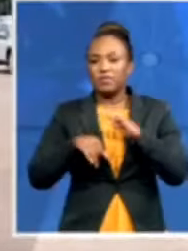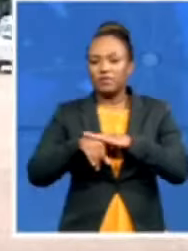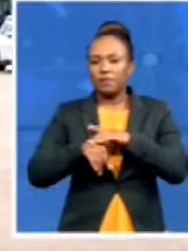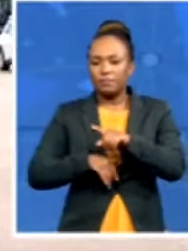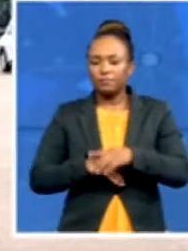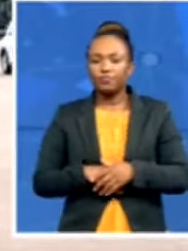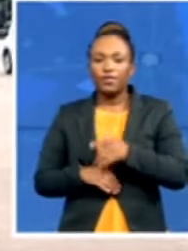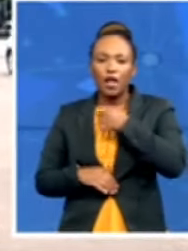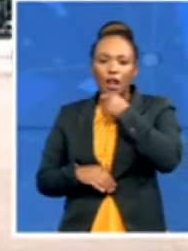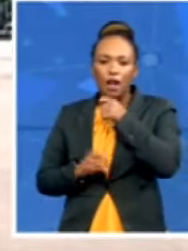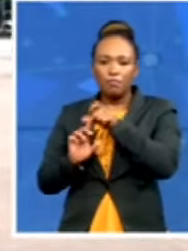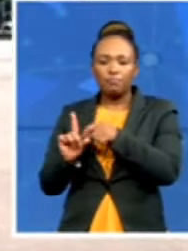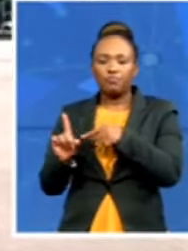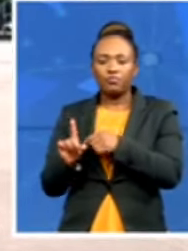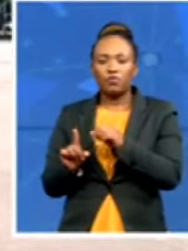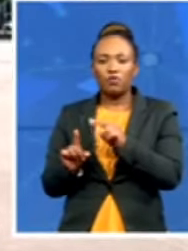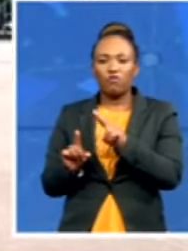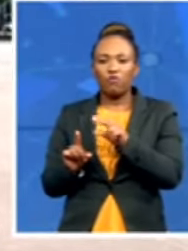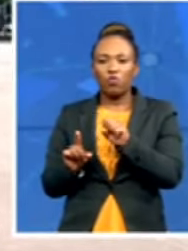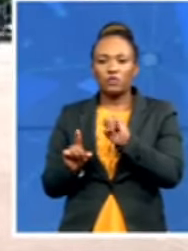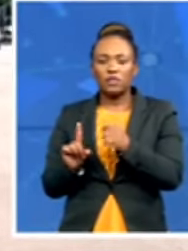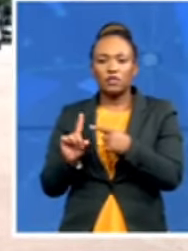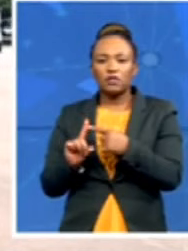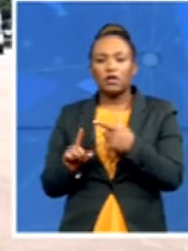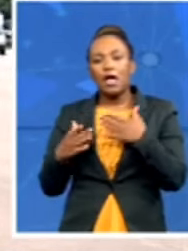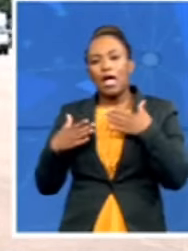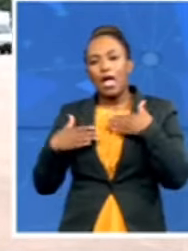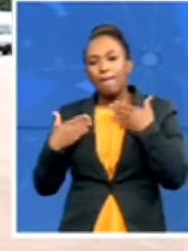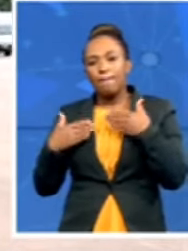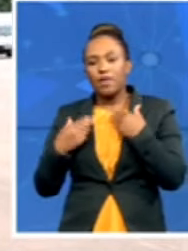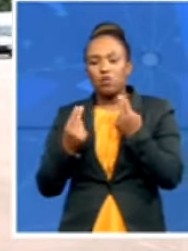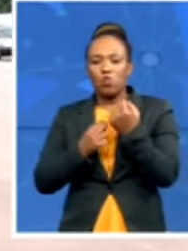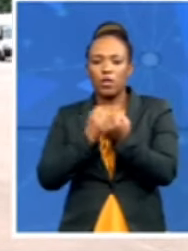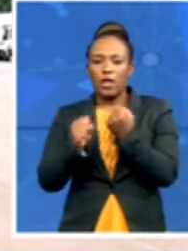Vusi, a very happy new year to you. What's happening where you are?